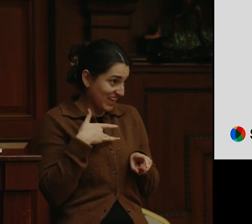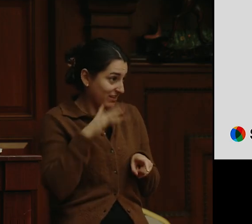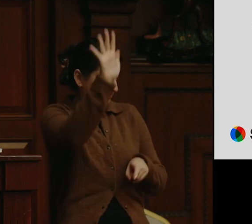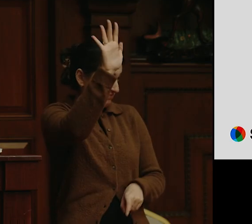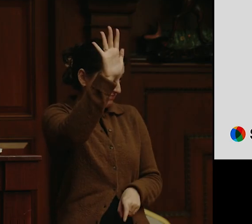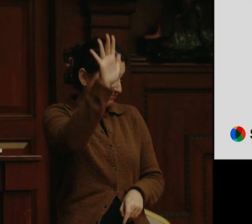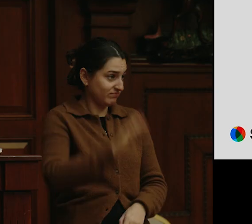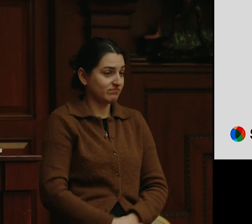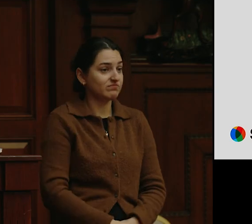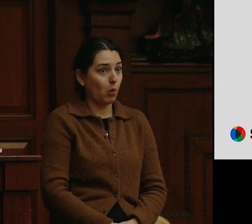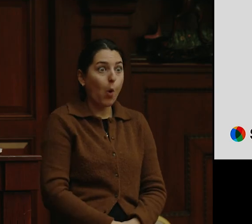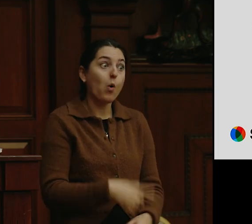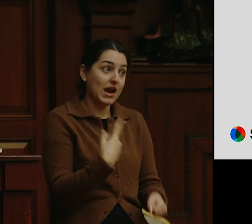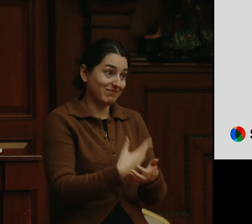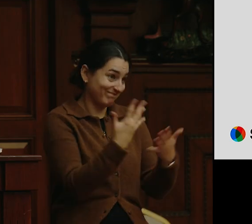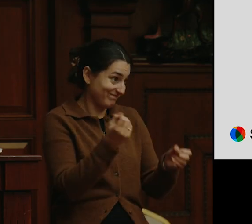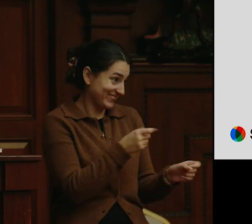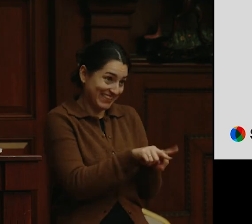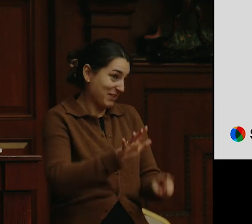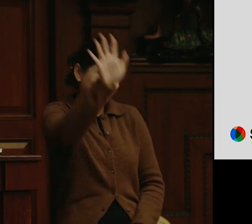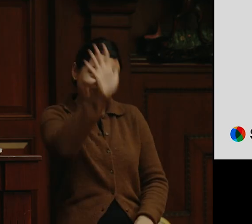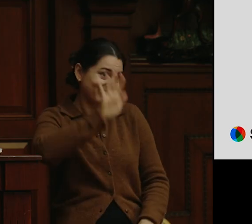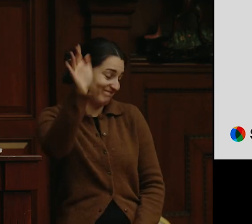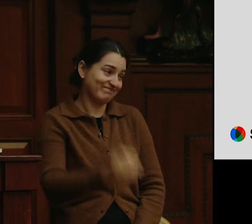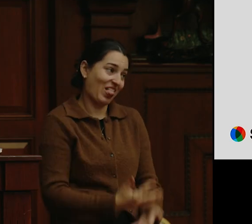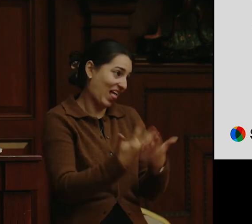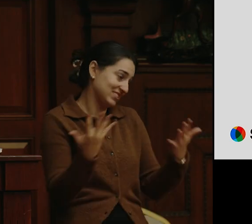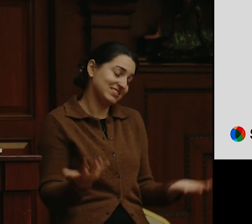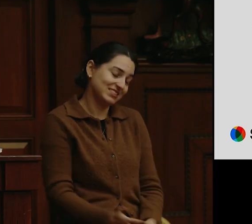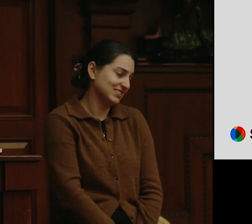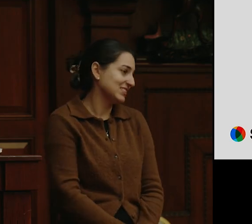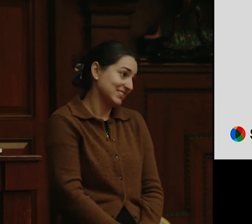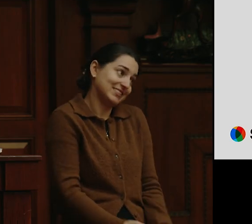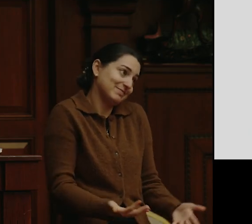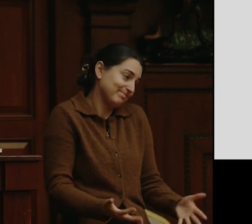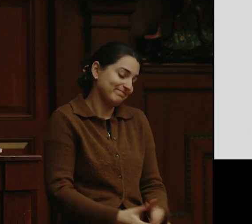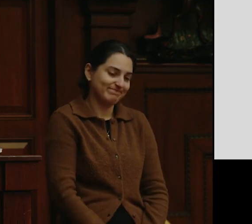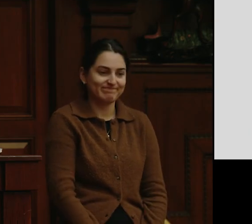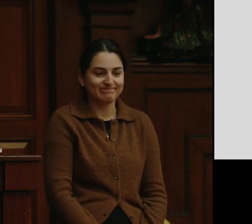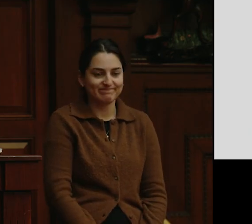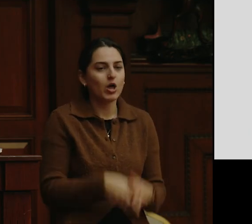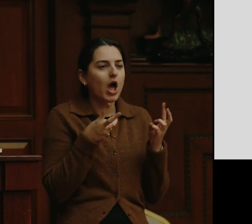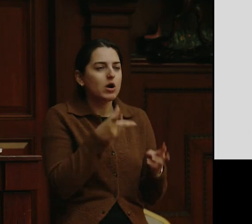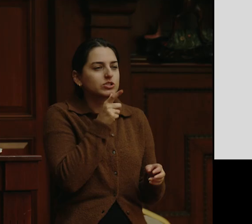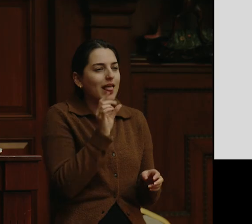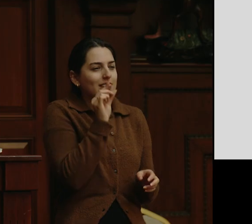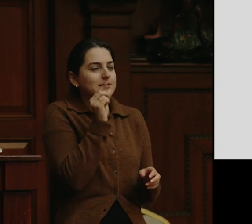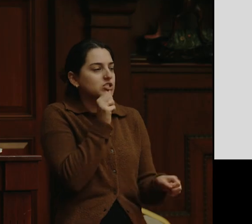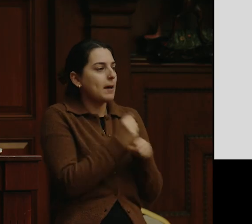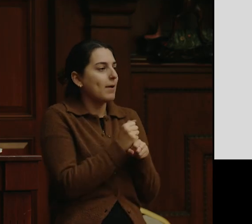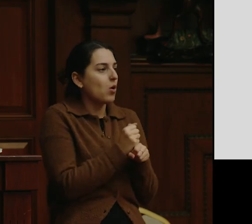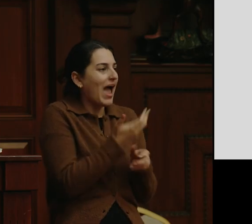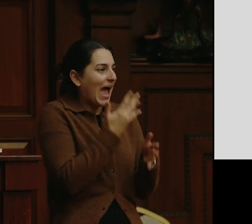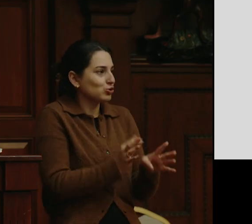an idea, and again, all the hands are up. Okay, all right. So I want to talk a little bit about